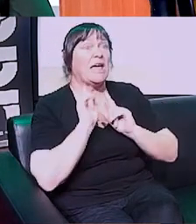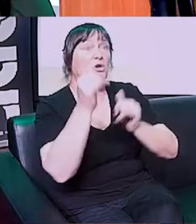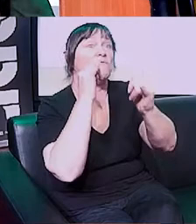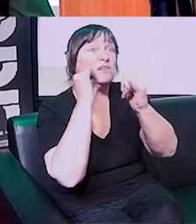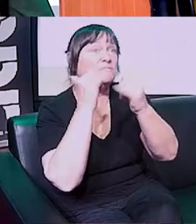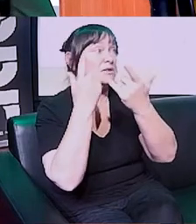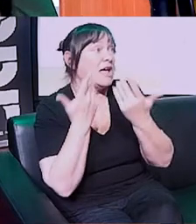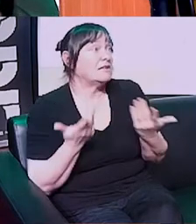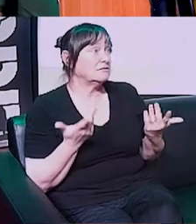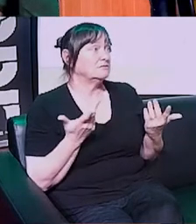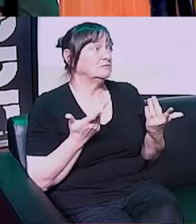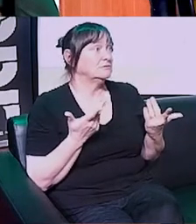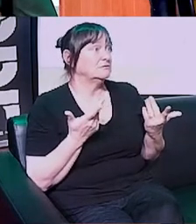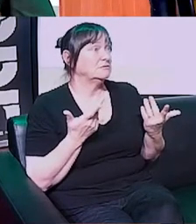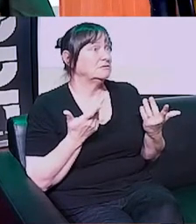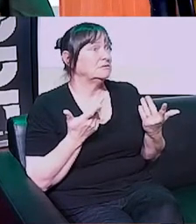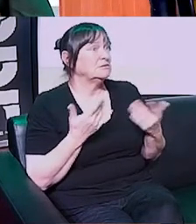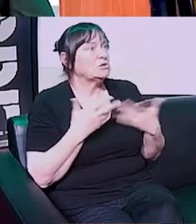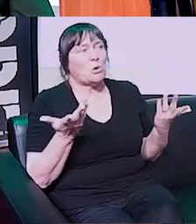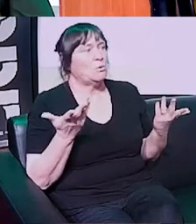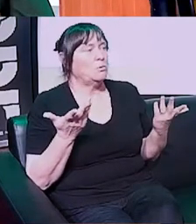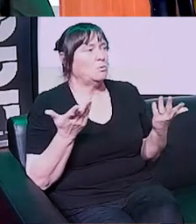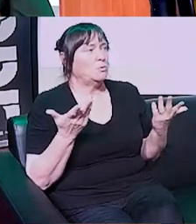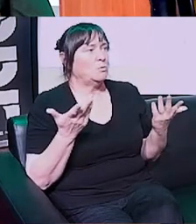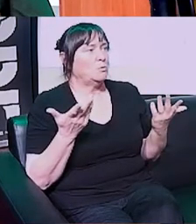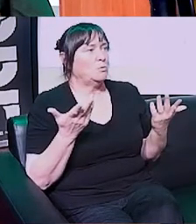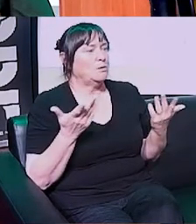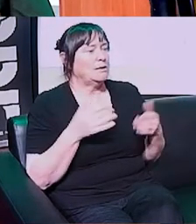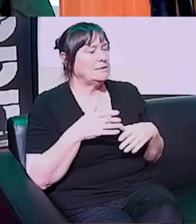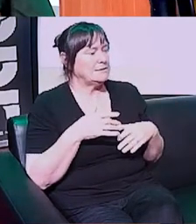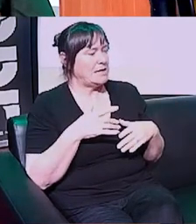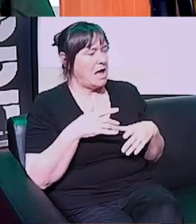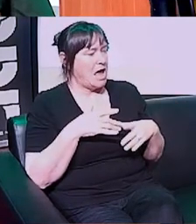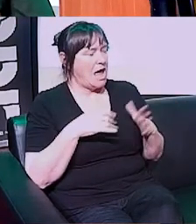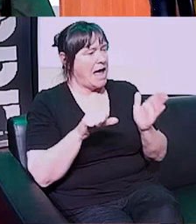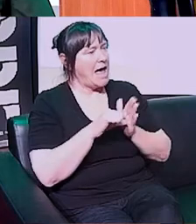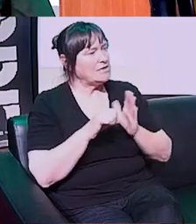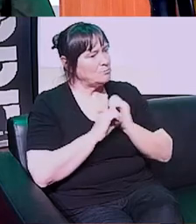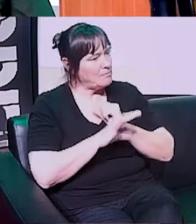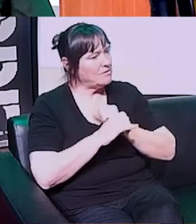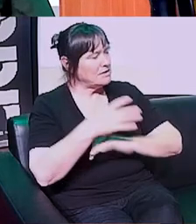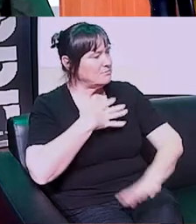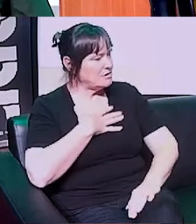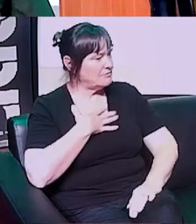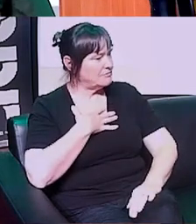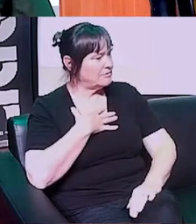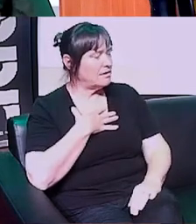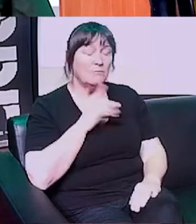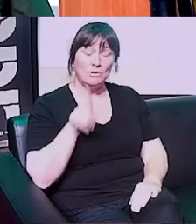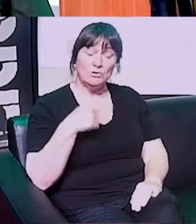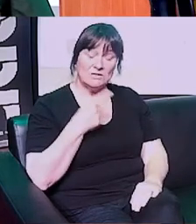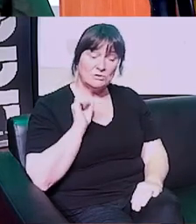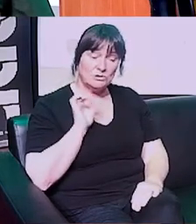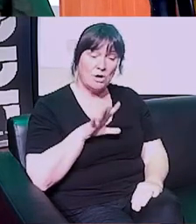But there is the lack of access to actually getting out there and the platform and so on. My point is, you've said